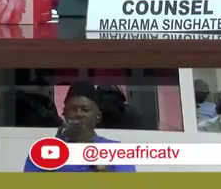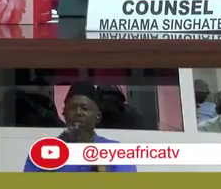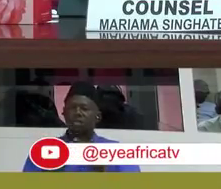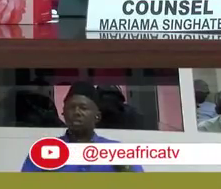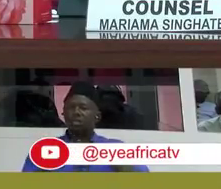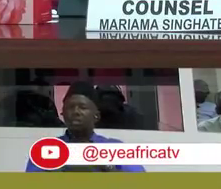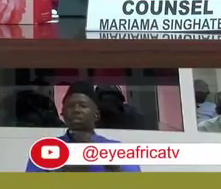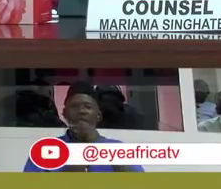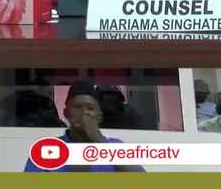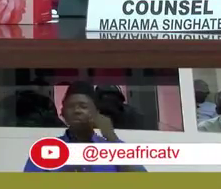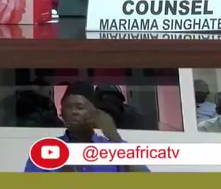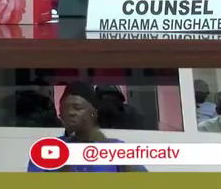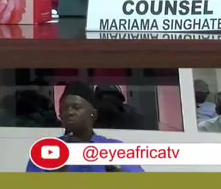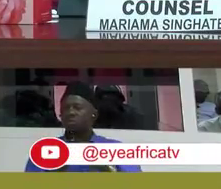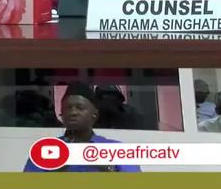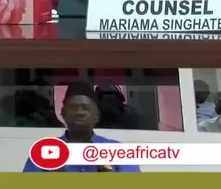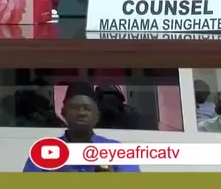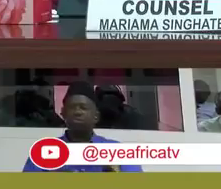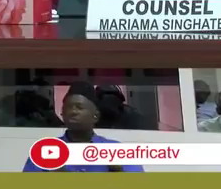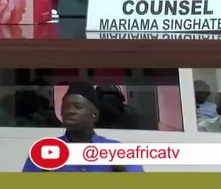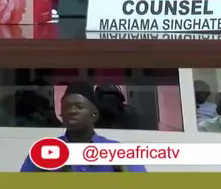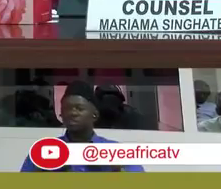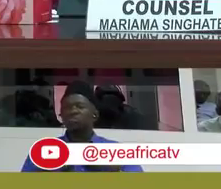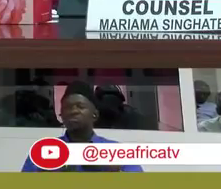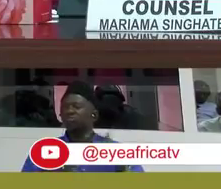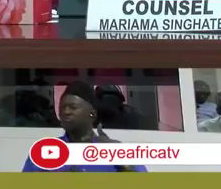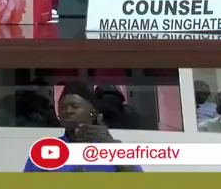visits. A head of state